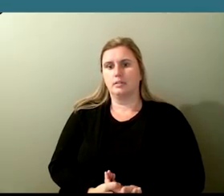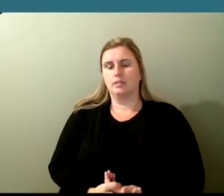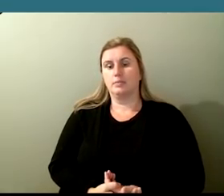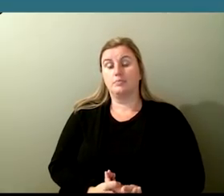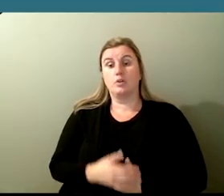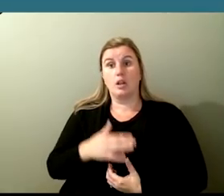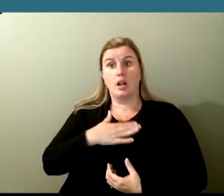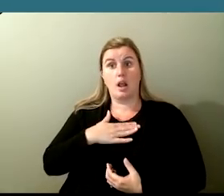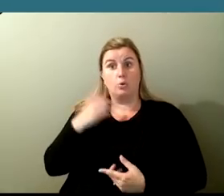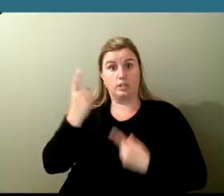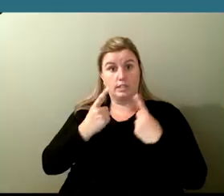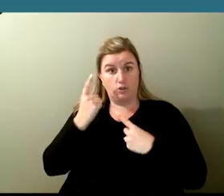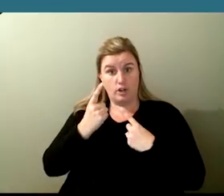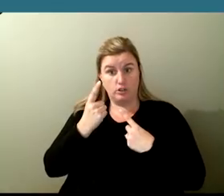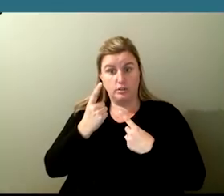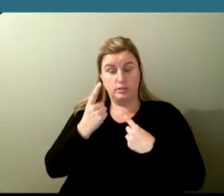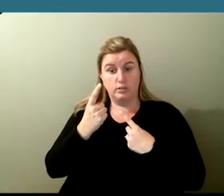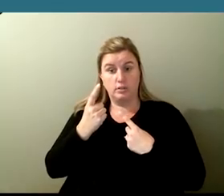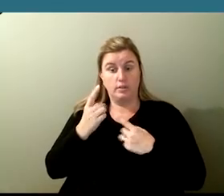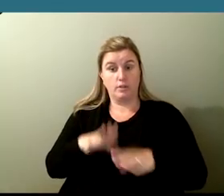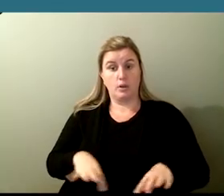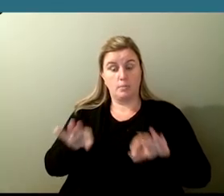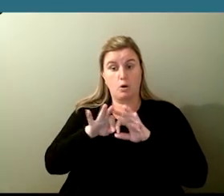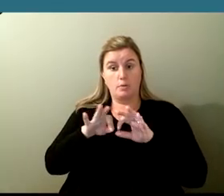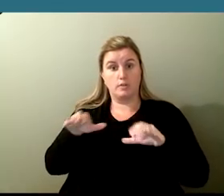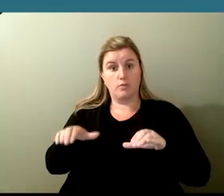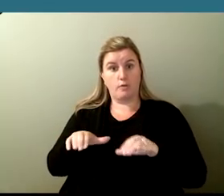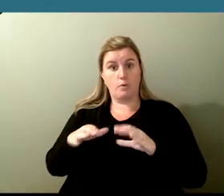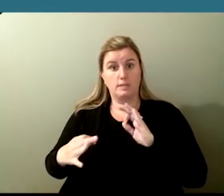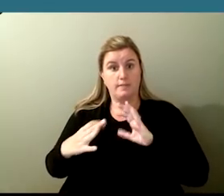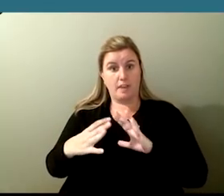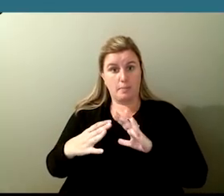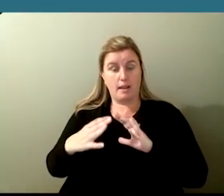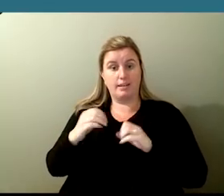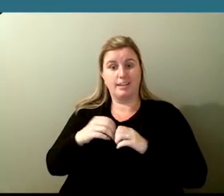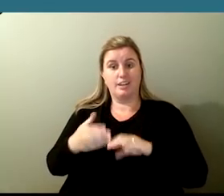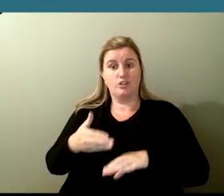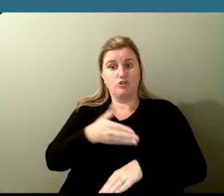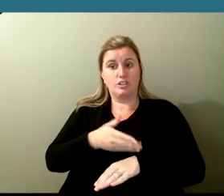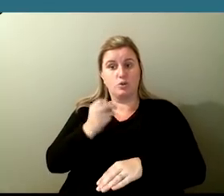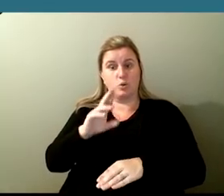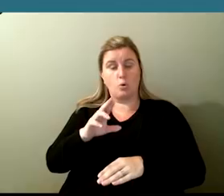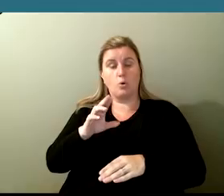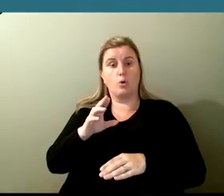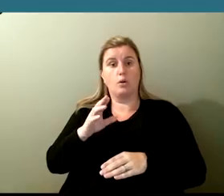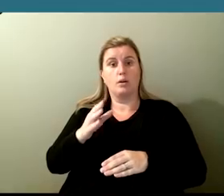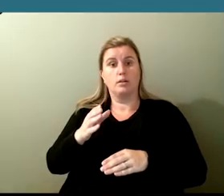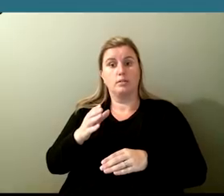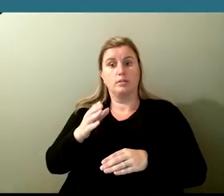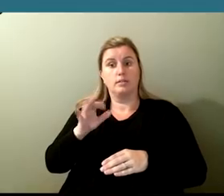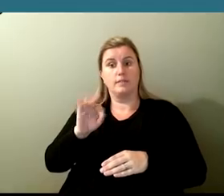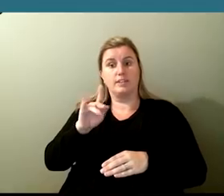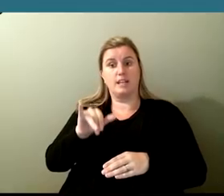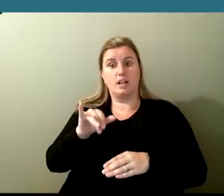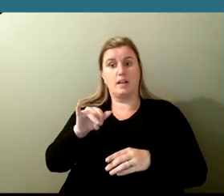So in our consideration of the importance of performance feedback in increasing or improving implementation fidelity of